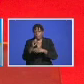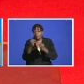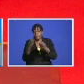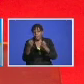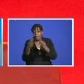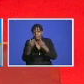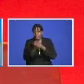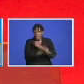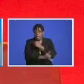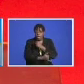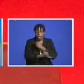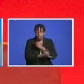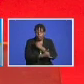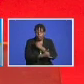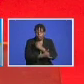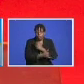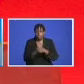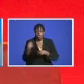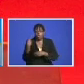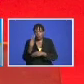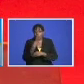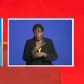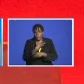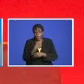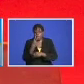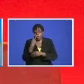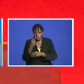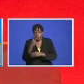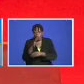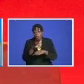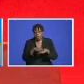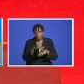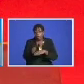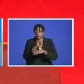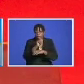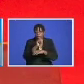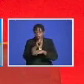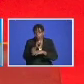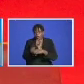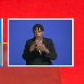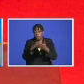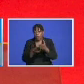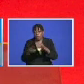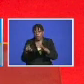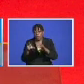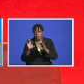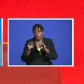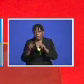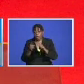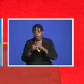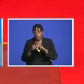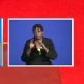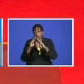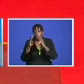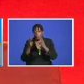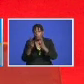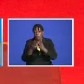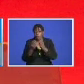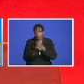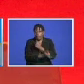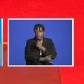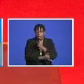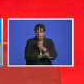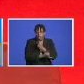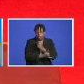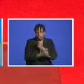countries. We all saw on television what it did to our fellow Commonwealth country